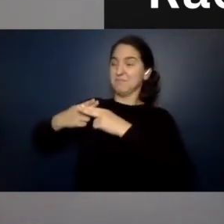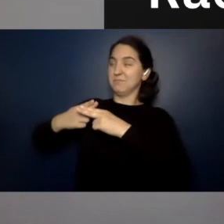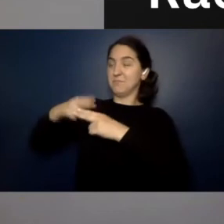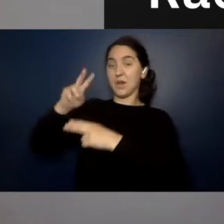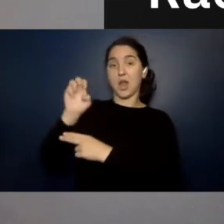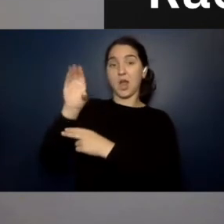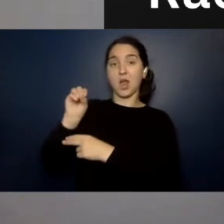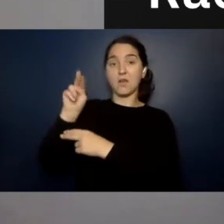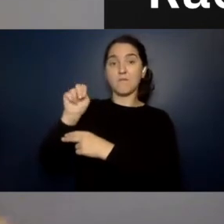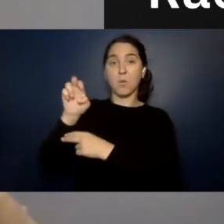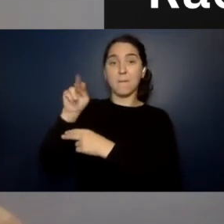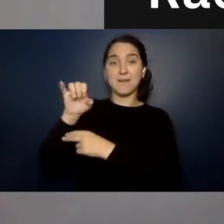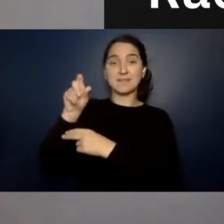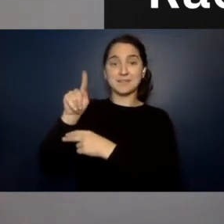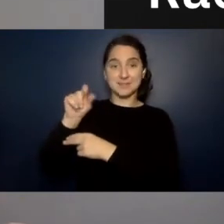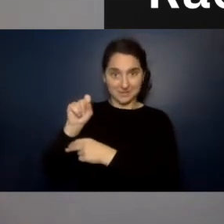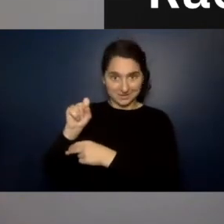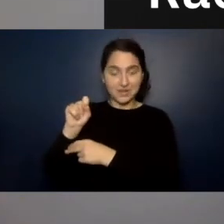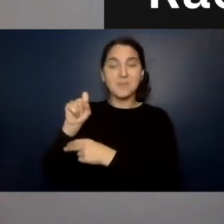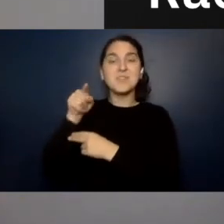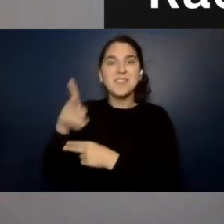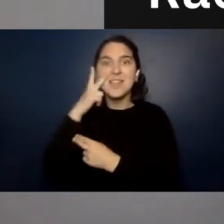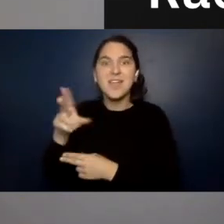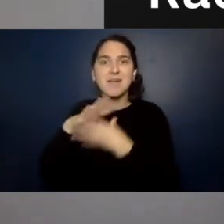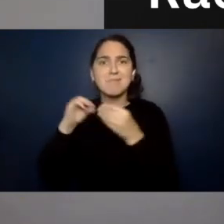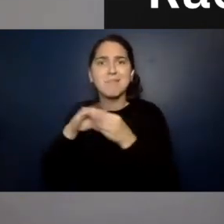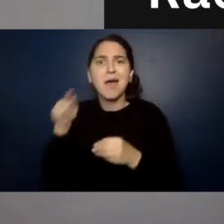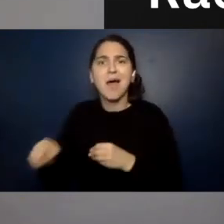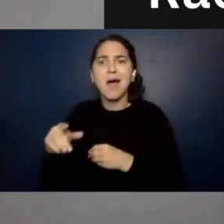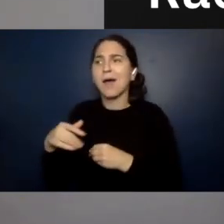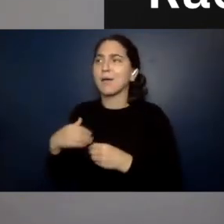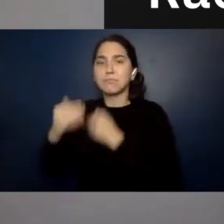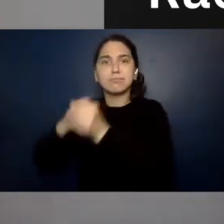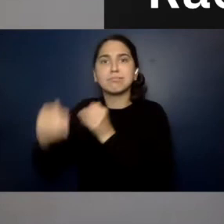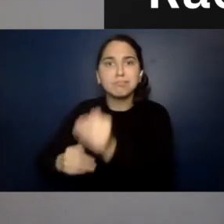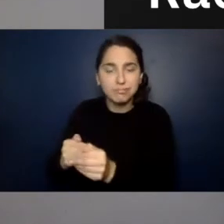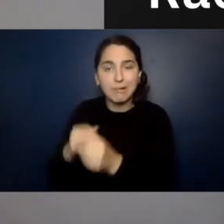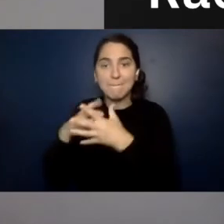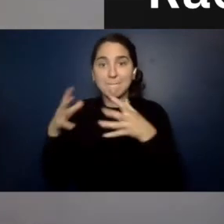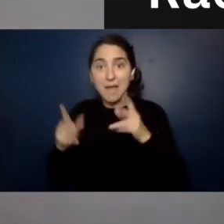them discovering, rediscovering, highlighting, exposing soul freedom.